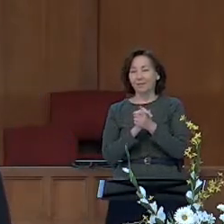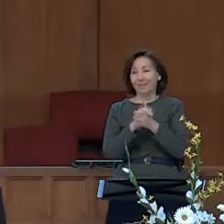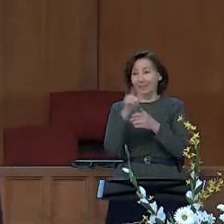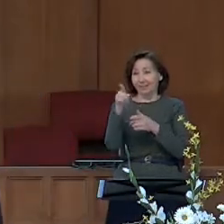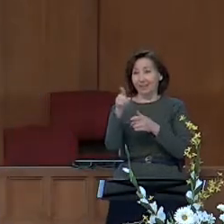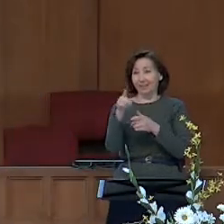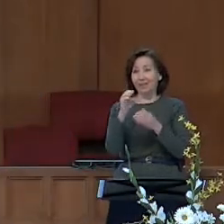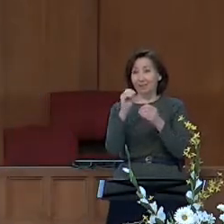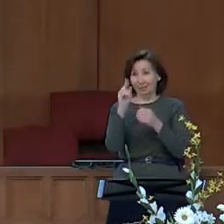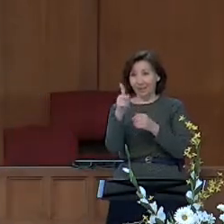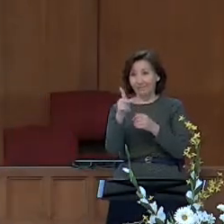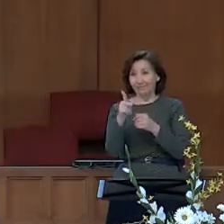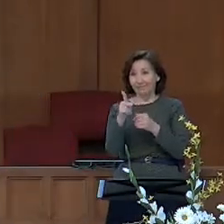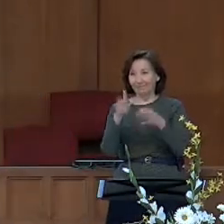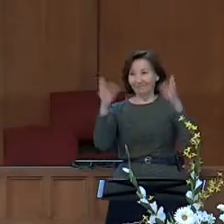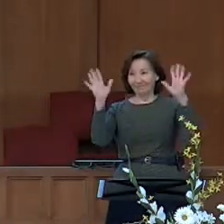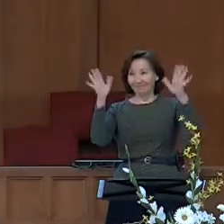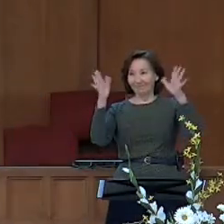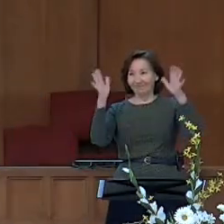right or what?